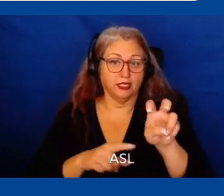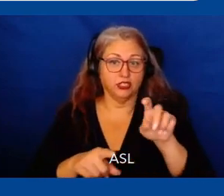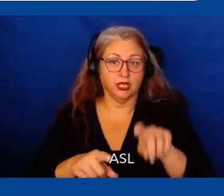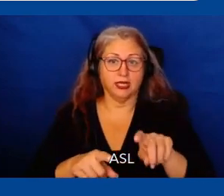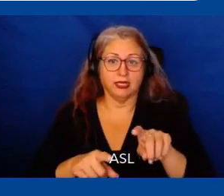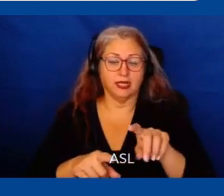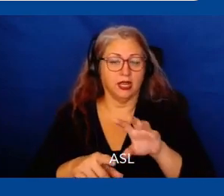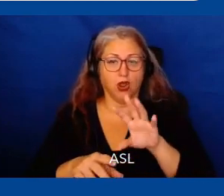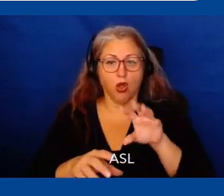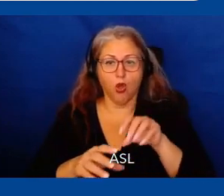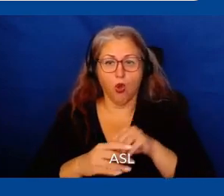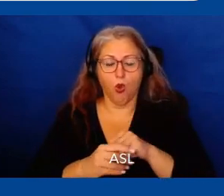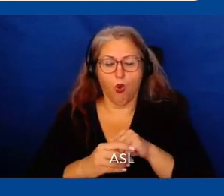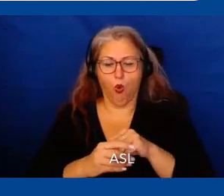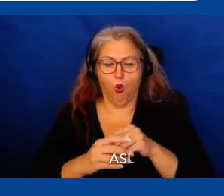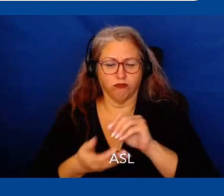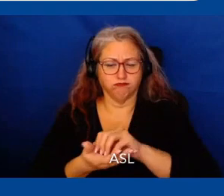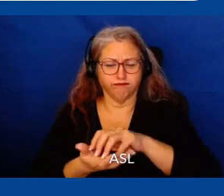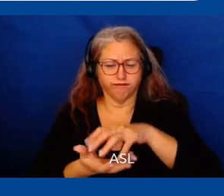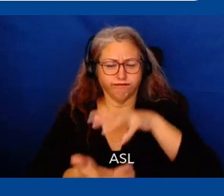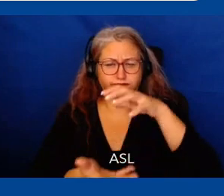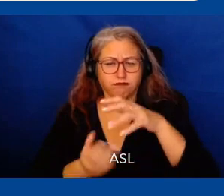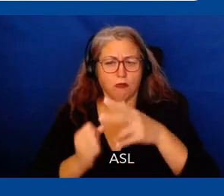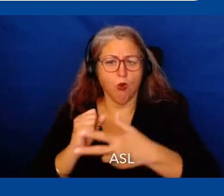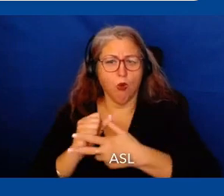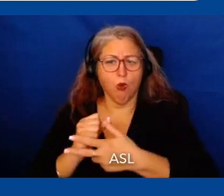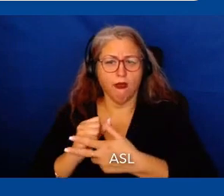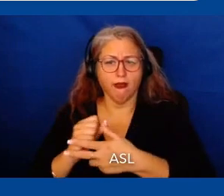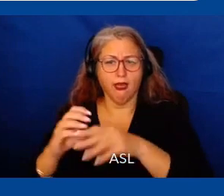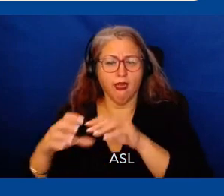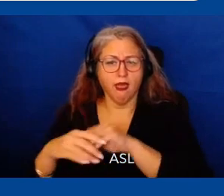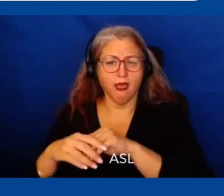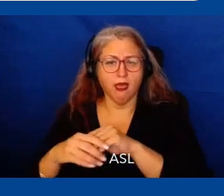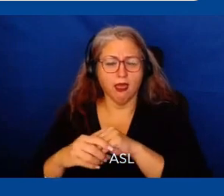whole range of archive. But we just,